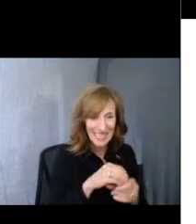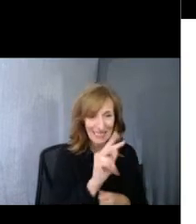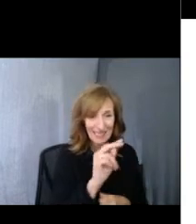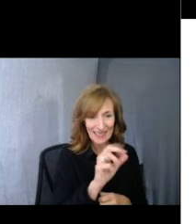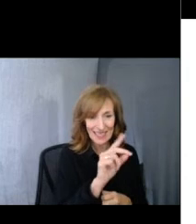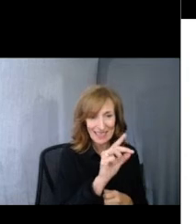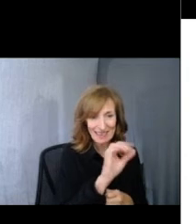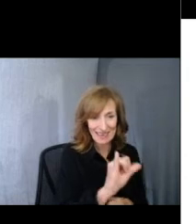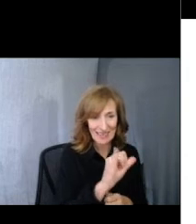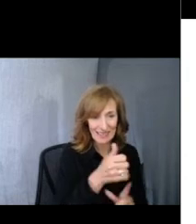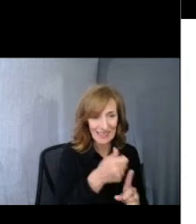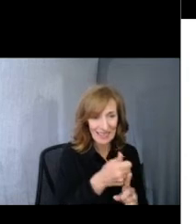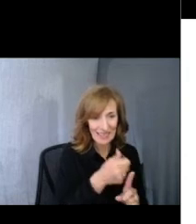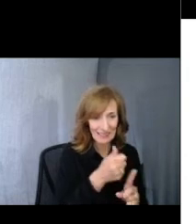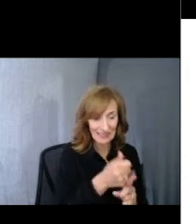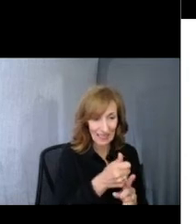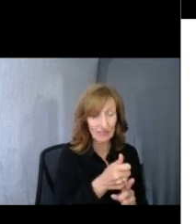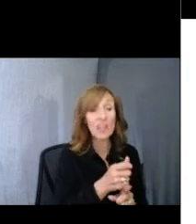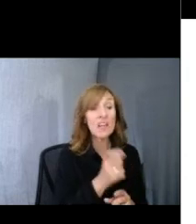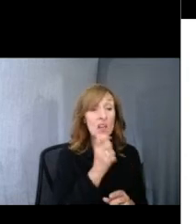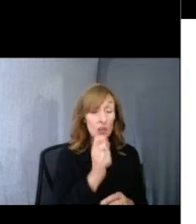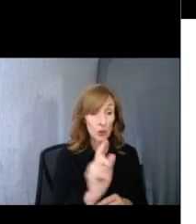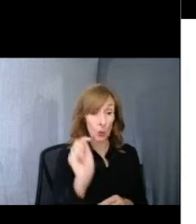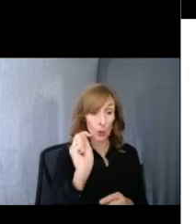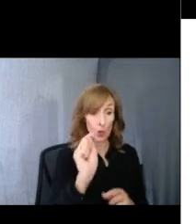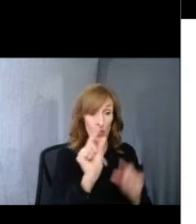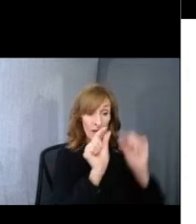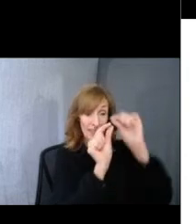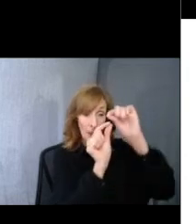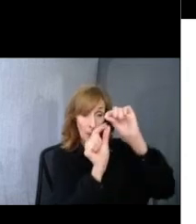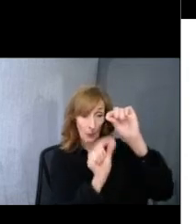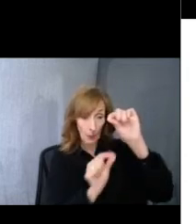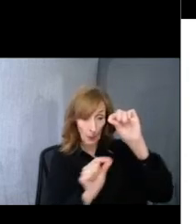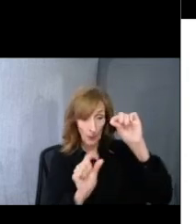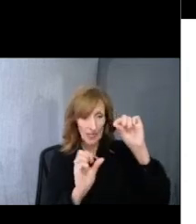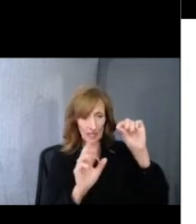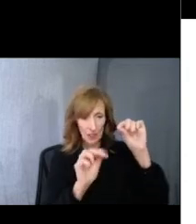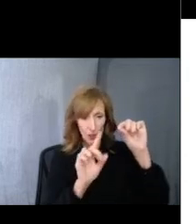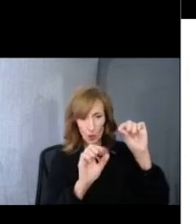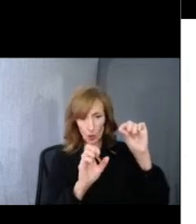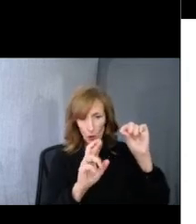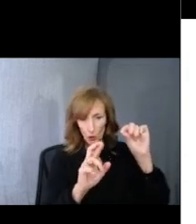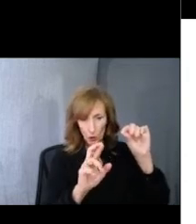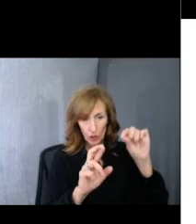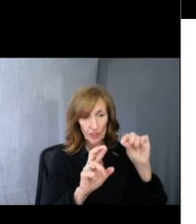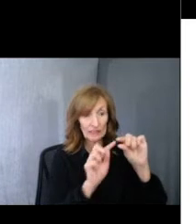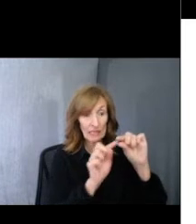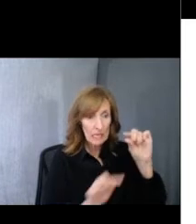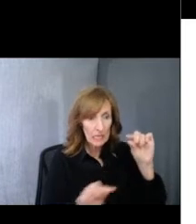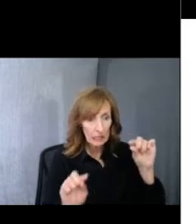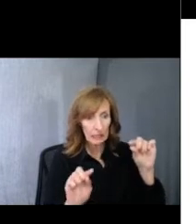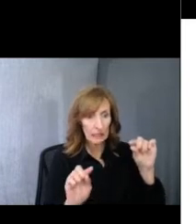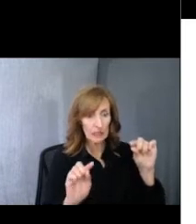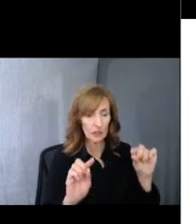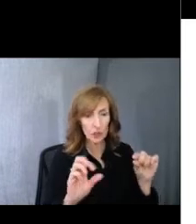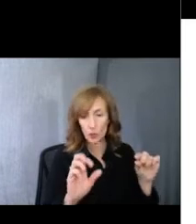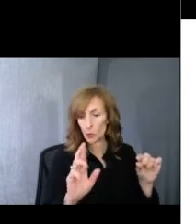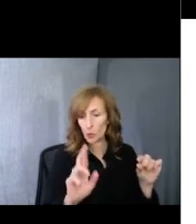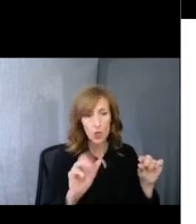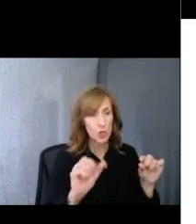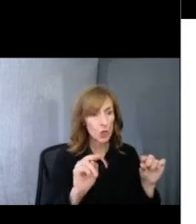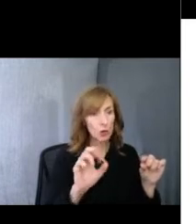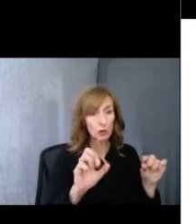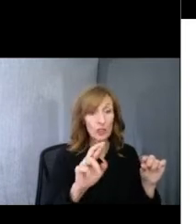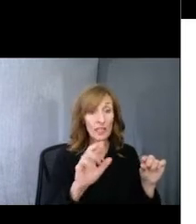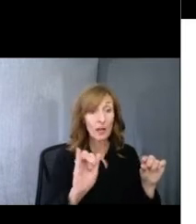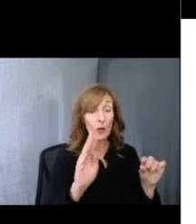right? Urine goes down the ureters into the urinary bladder, which is a very muscular organ, lots of nerve endings also